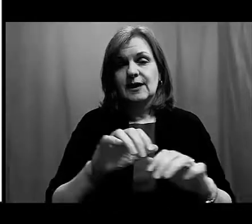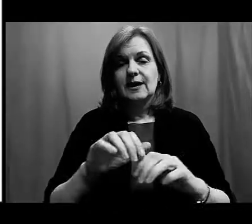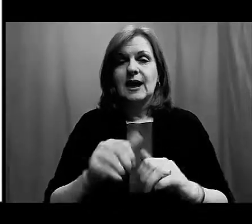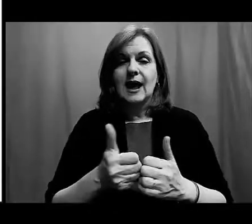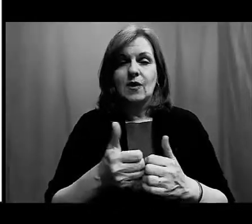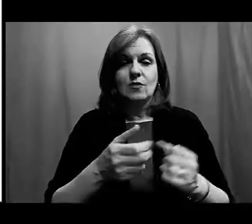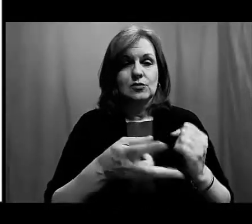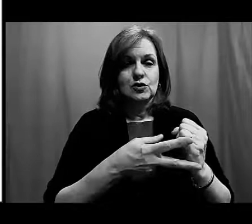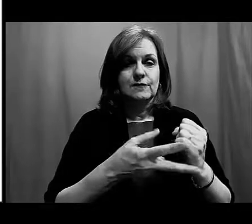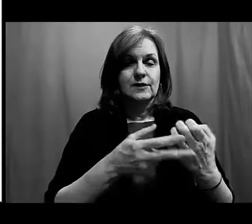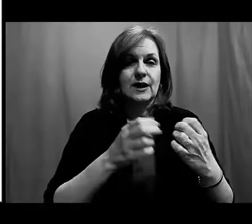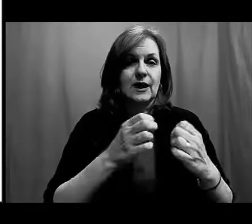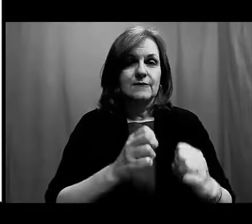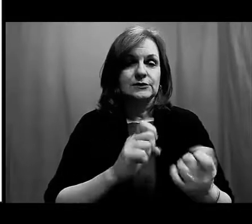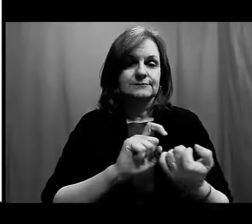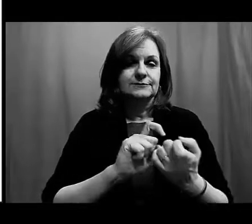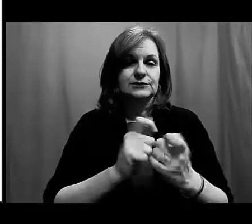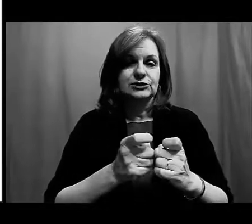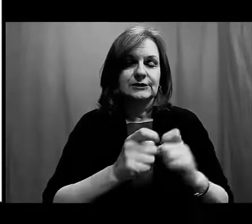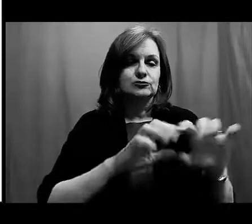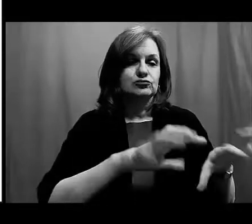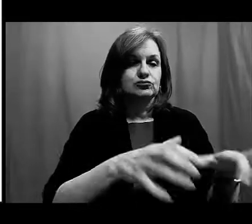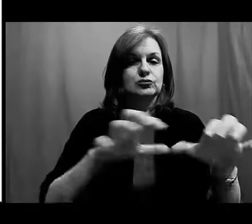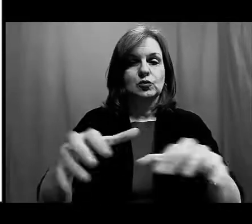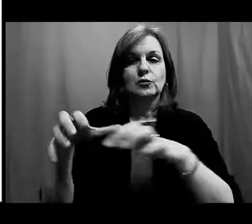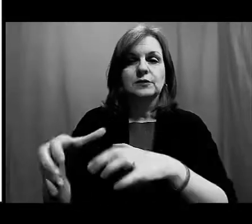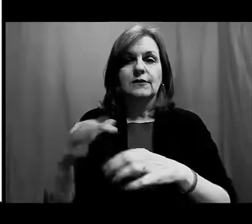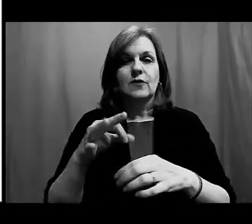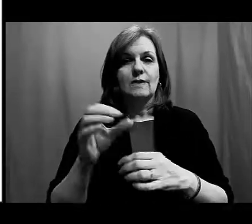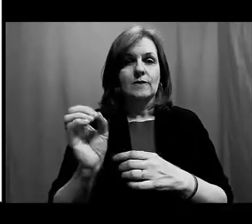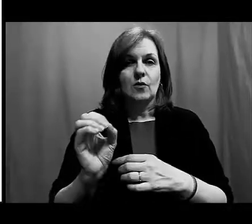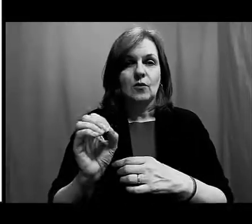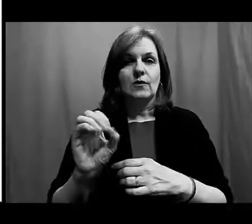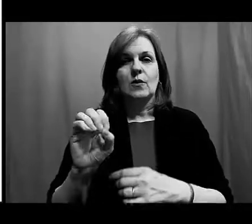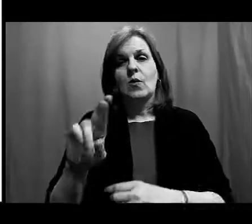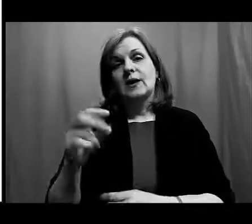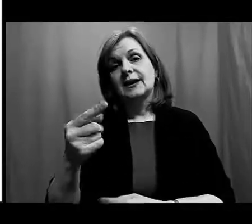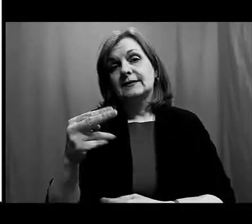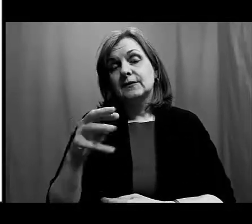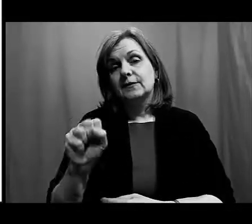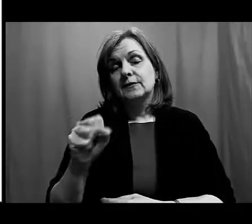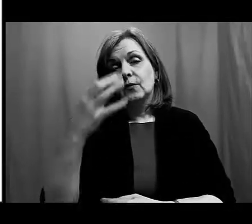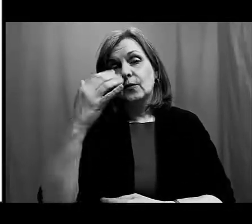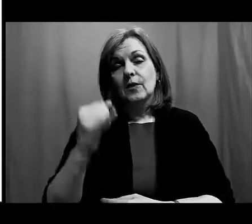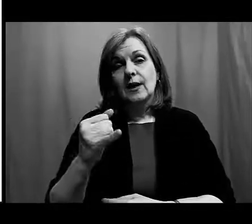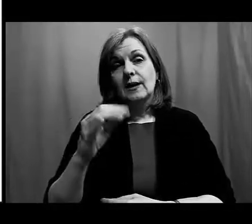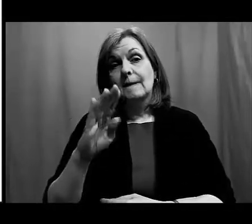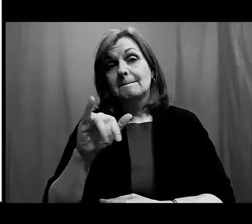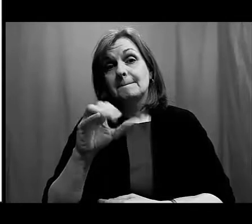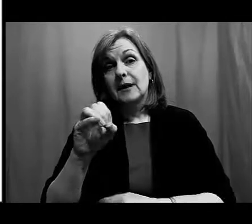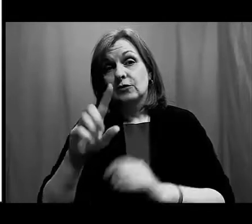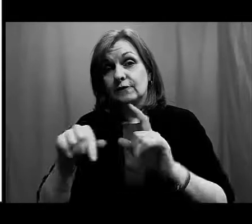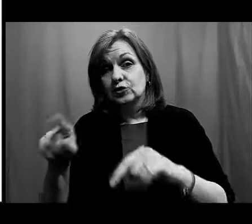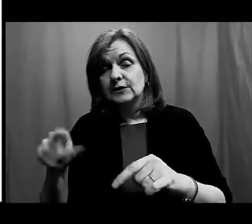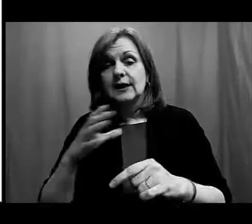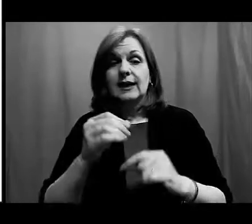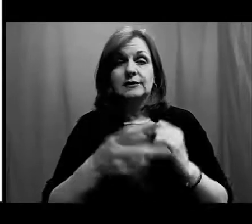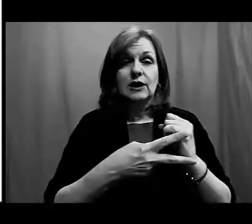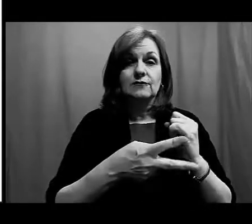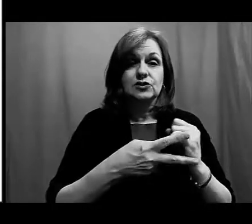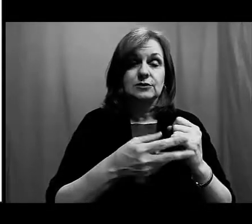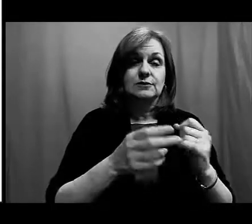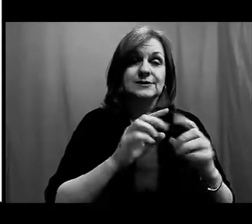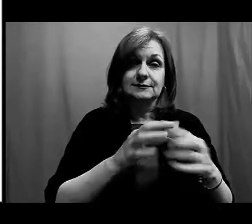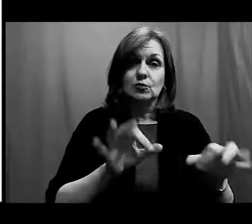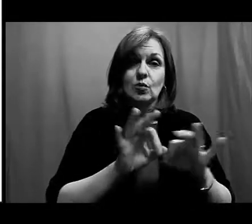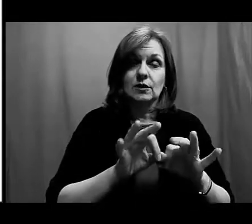means for changes in communities of organisms and why biodiversity and conservation might be so